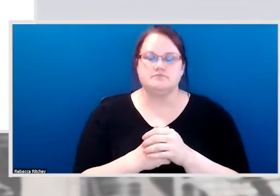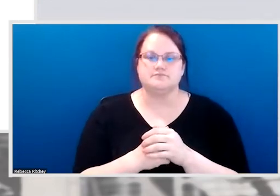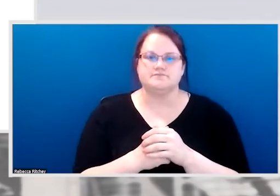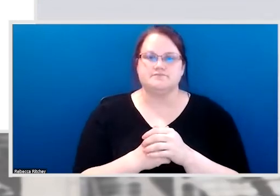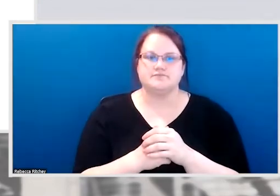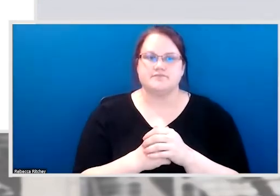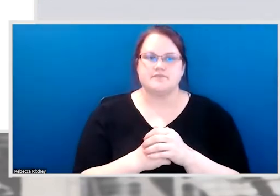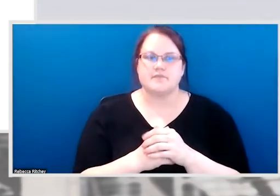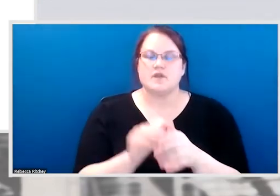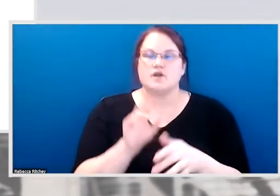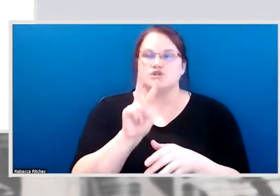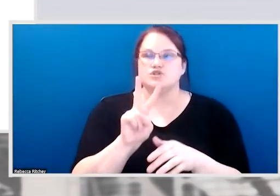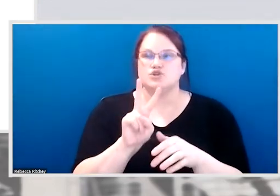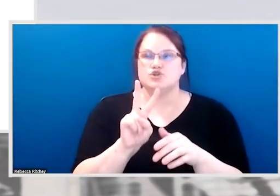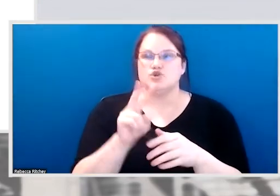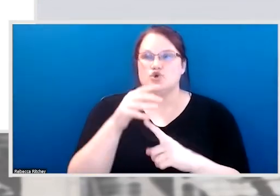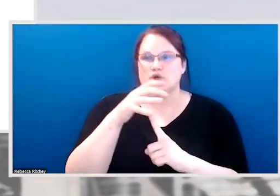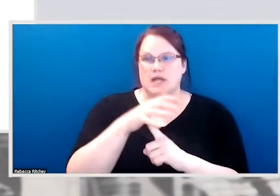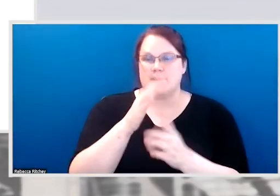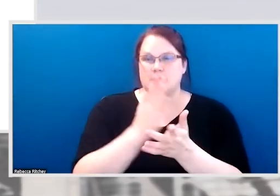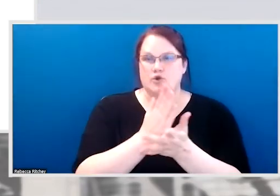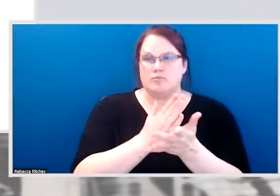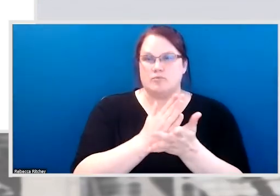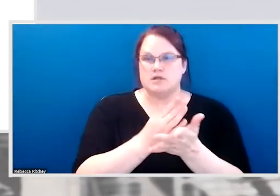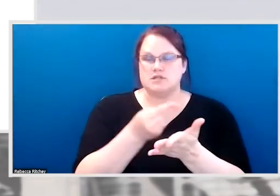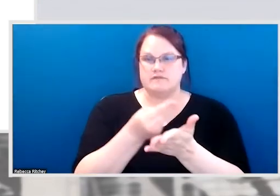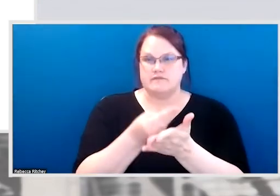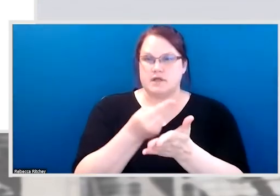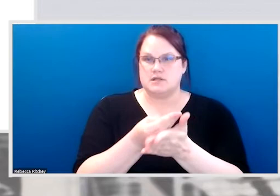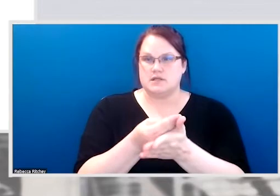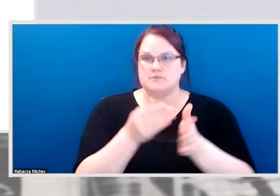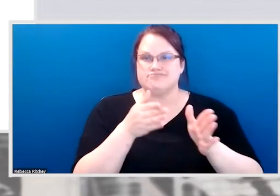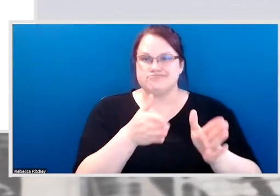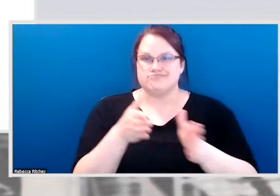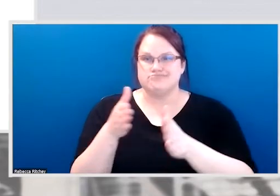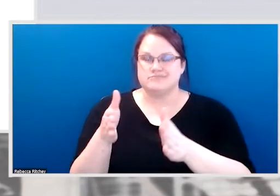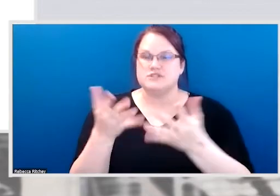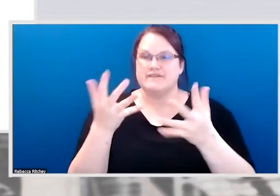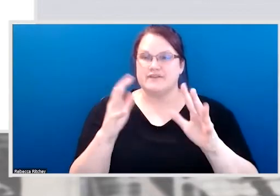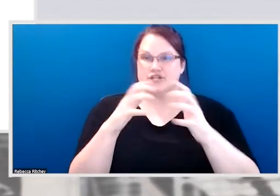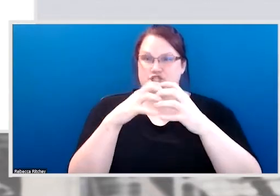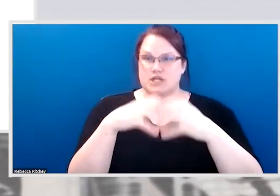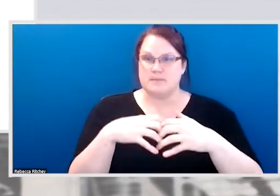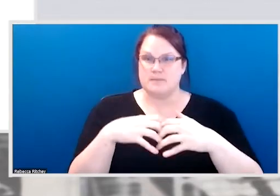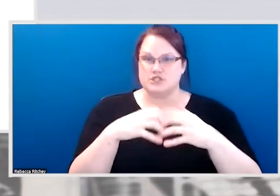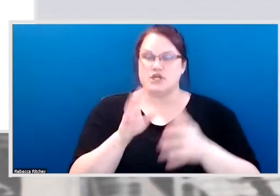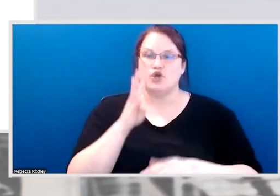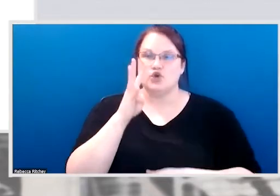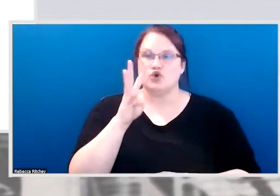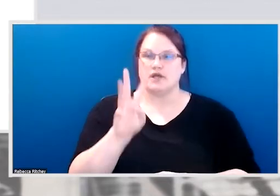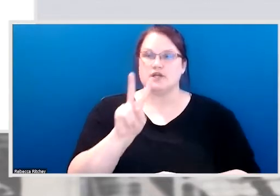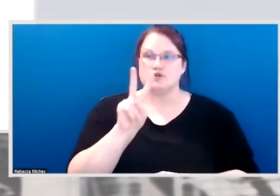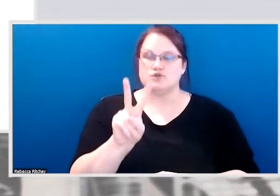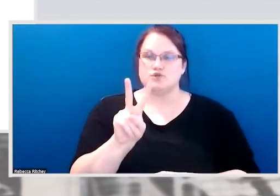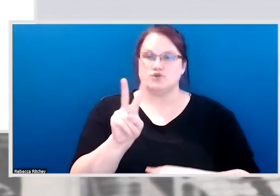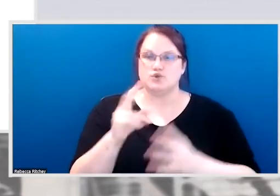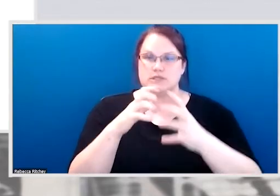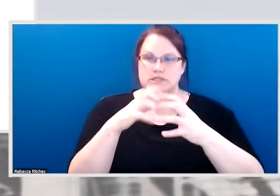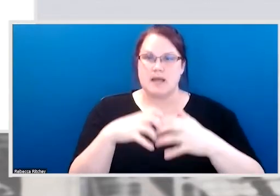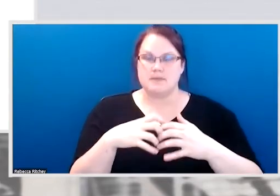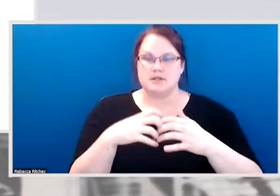PLI has 2 capital budget funding streams to complete demolitions, which create 2